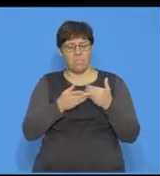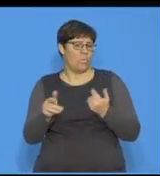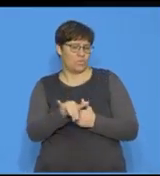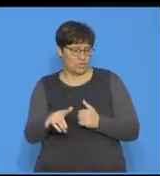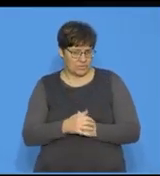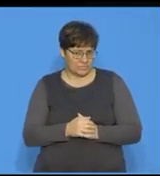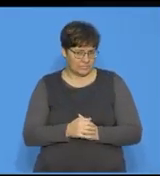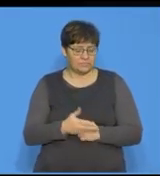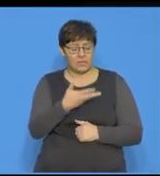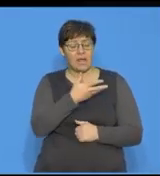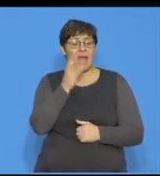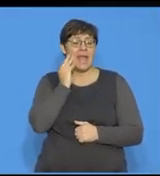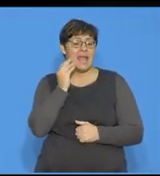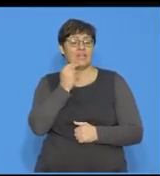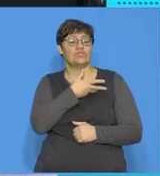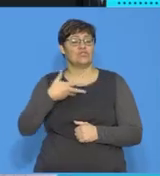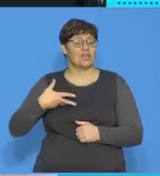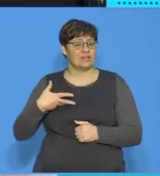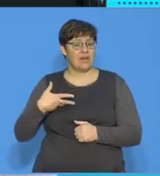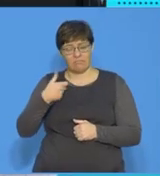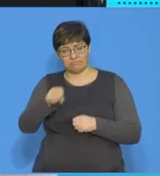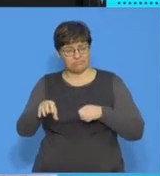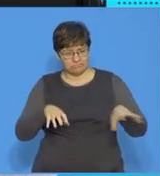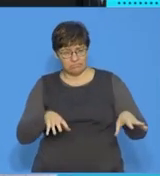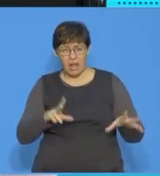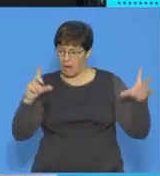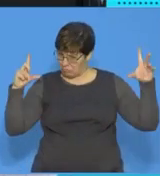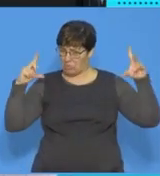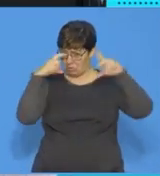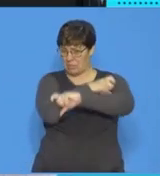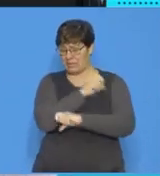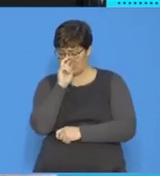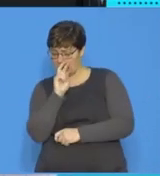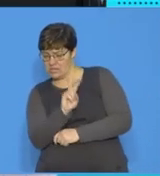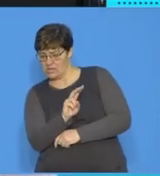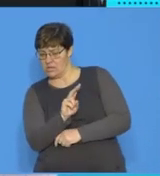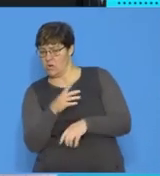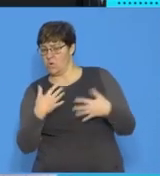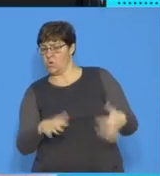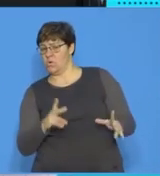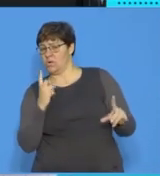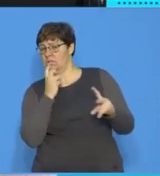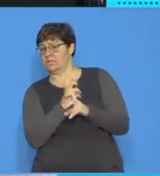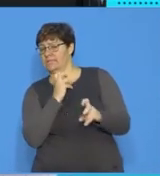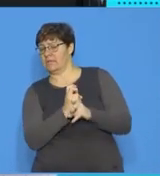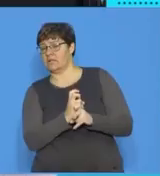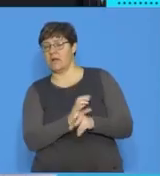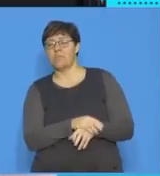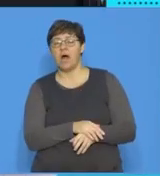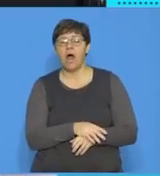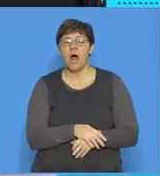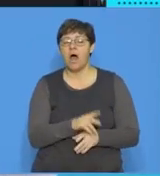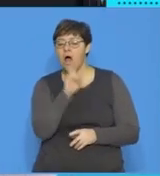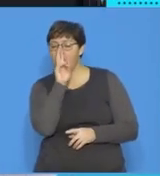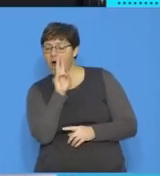an age-gender distribution is quite complex when you look at it for the first time, but once